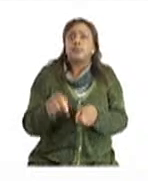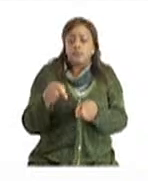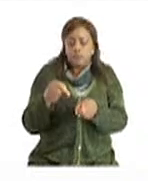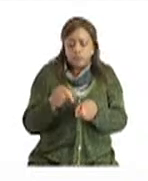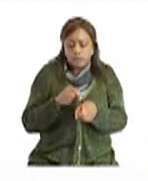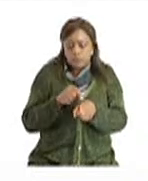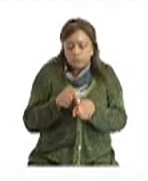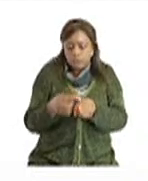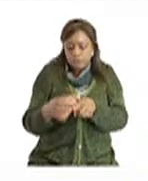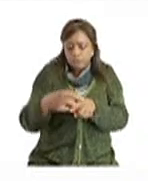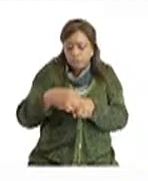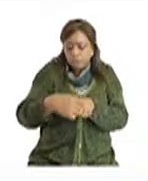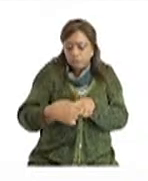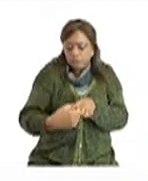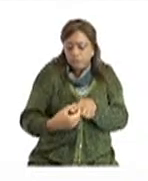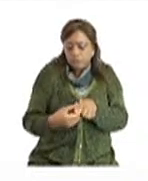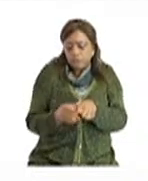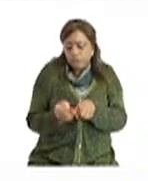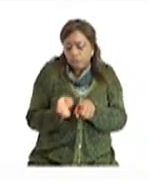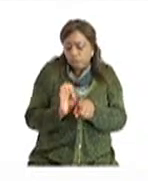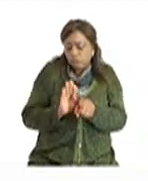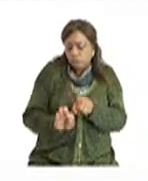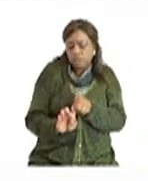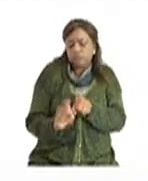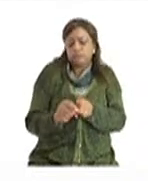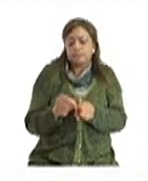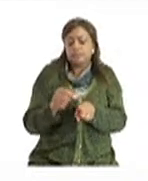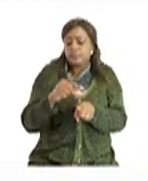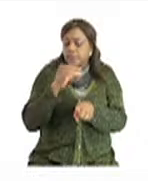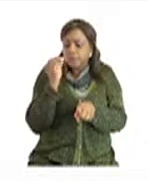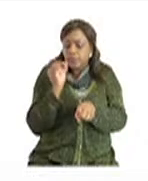fluid, we refer to it as the semen.